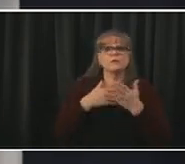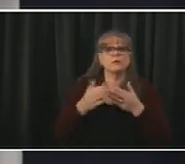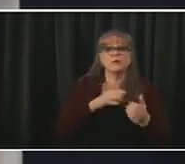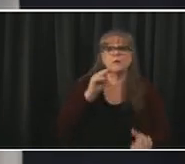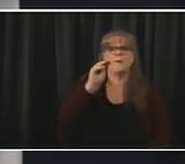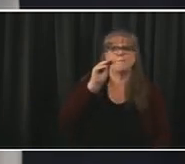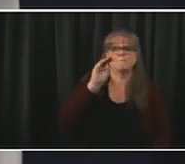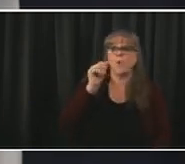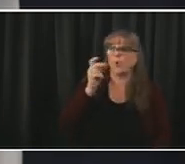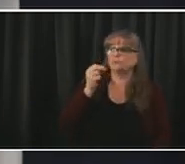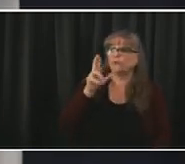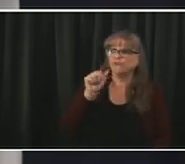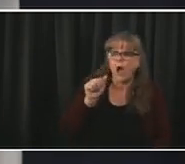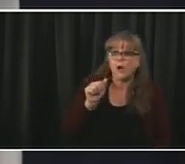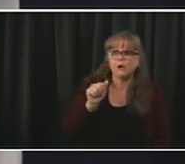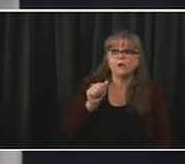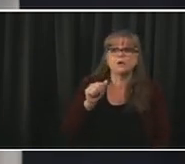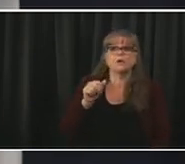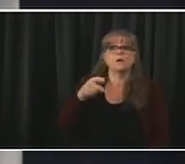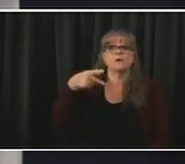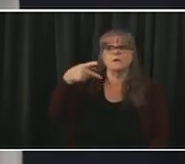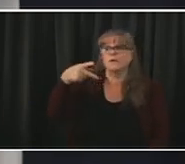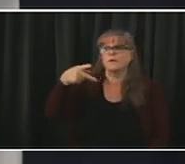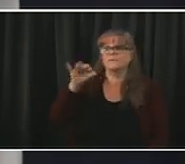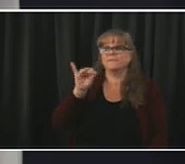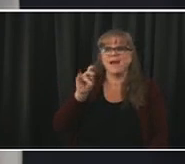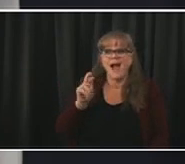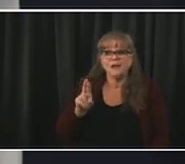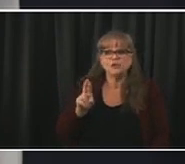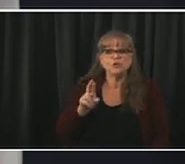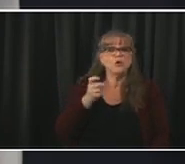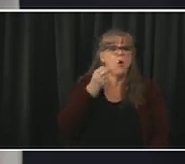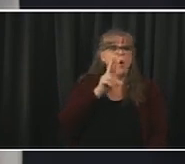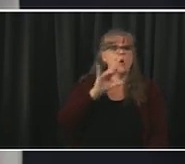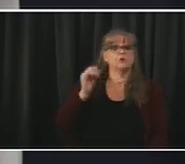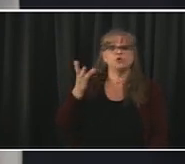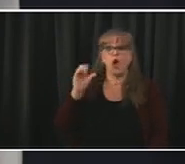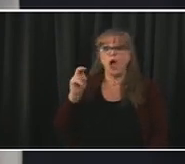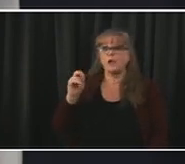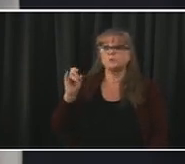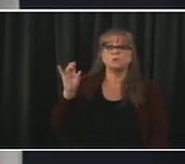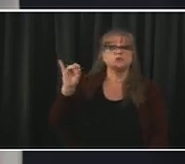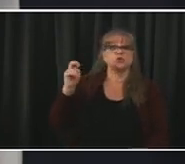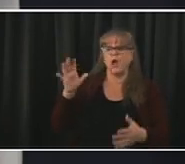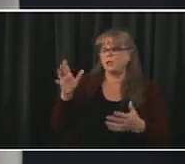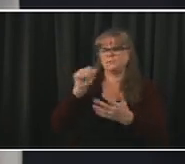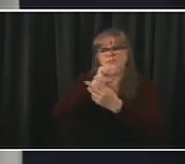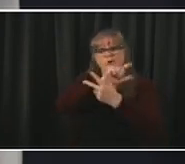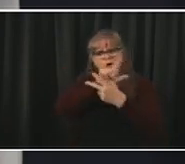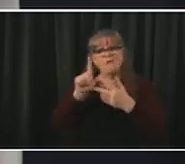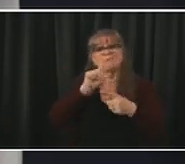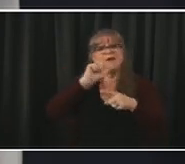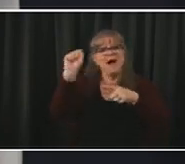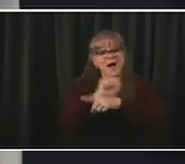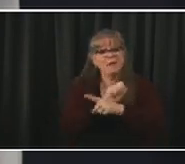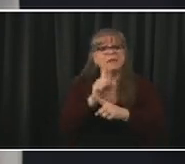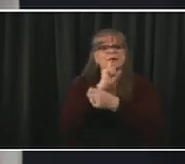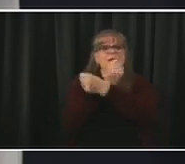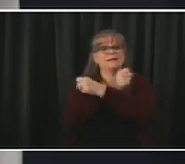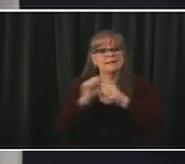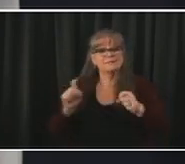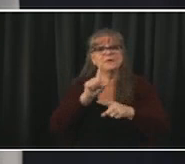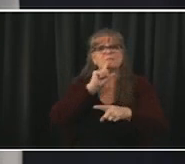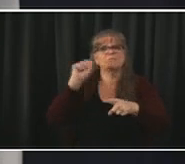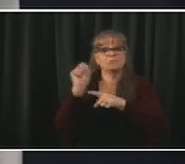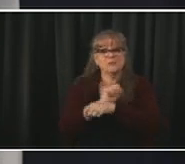they're all highly effective. They're all safe. I want everybody to take every opportunity. Once you're up, roll up